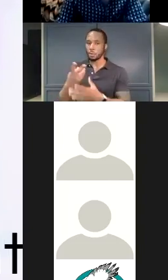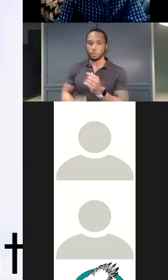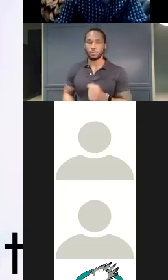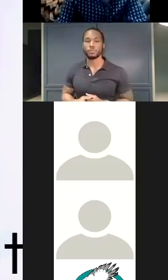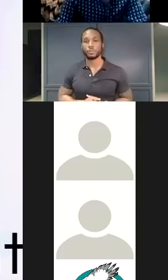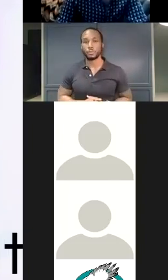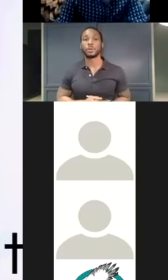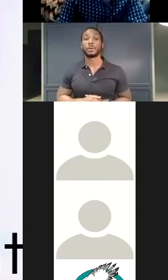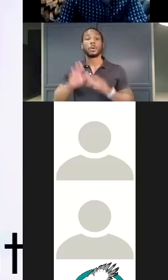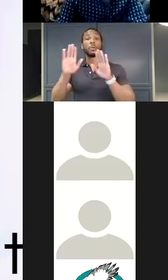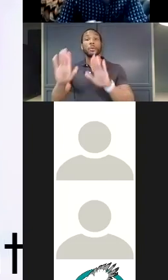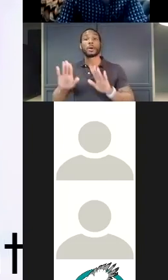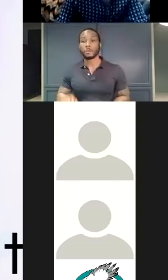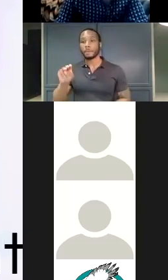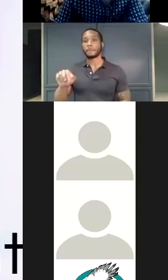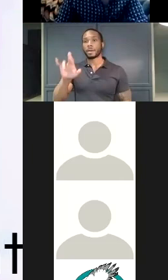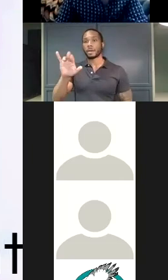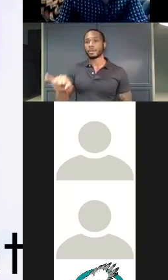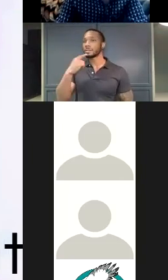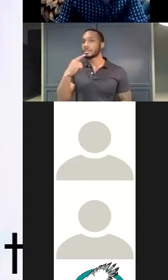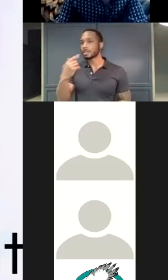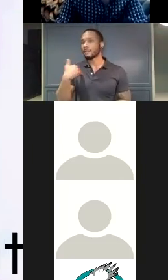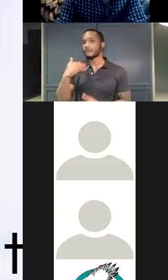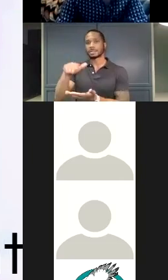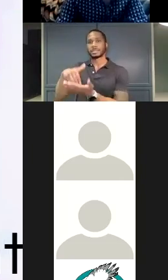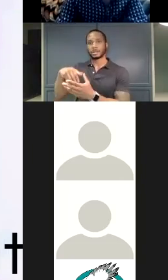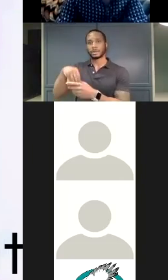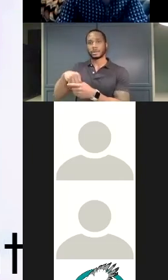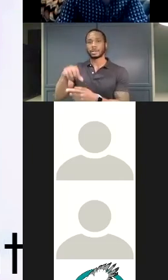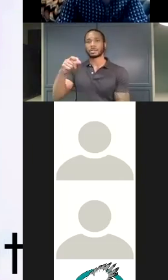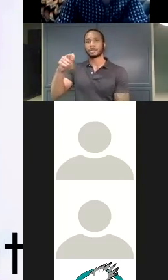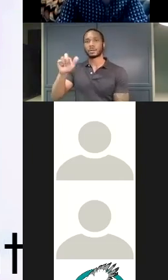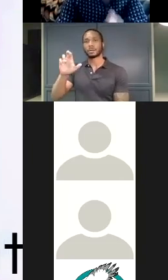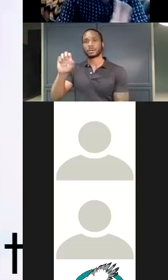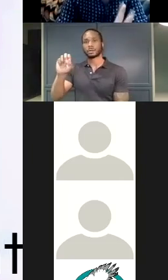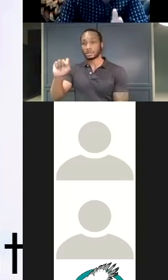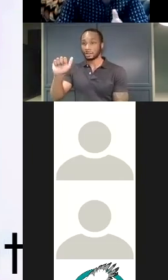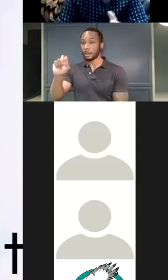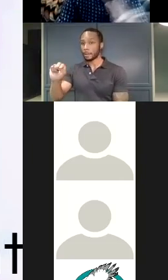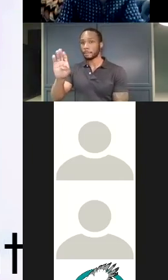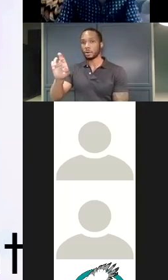Oh, great. So Mary says that there's a center in Spartanburg, like